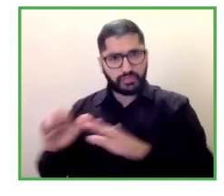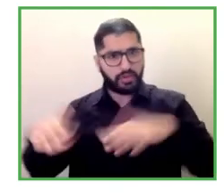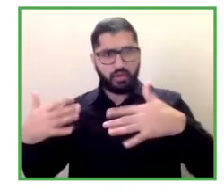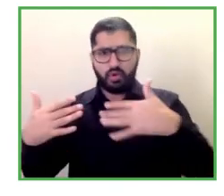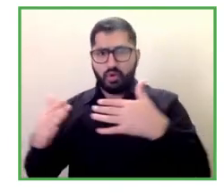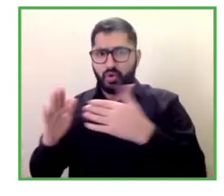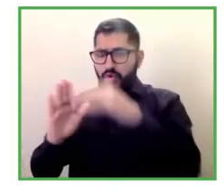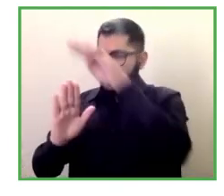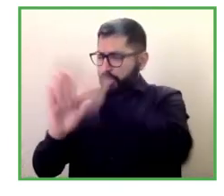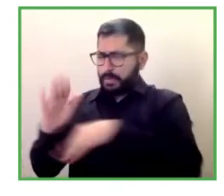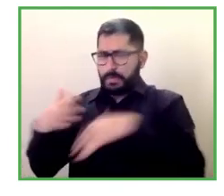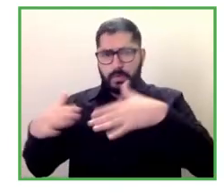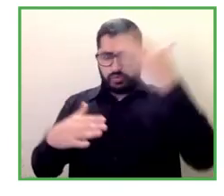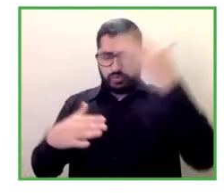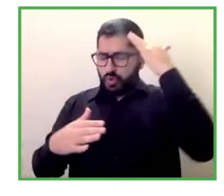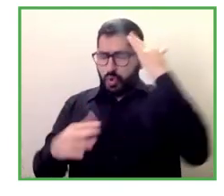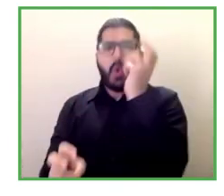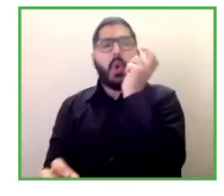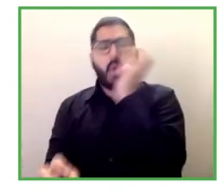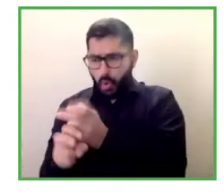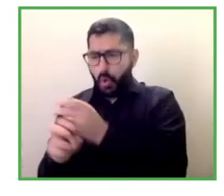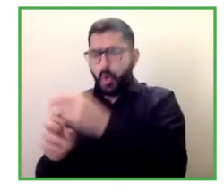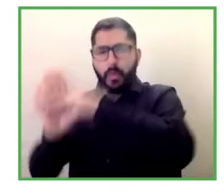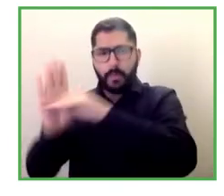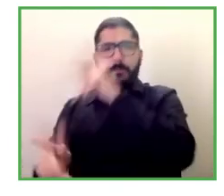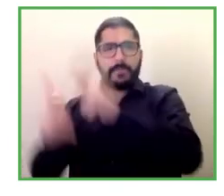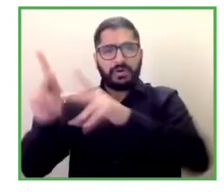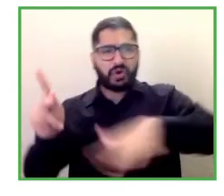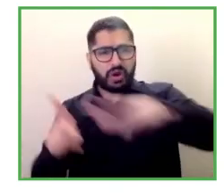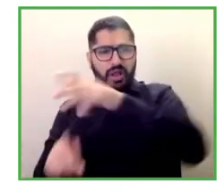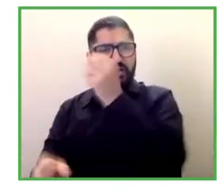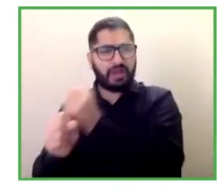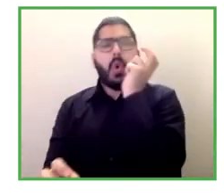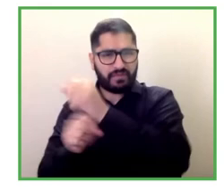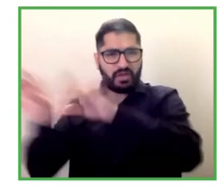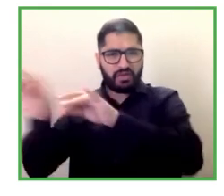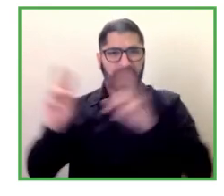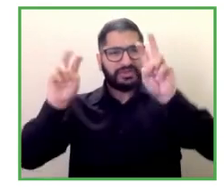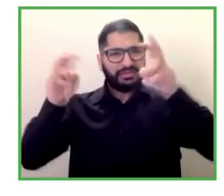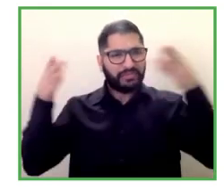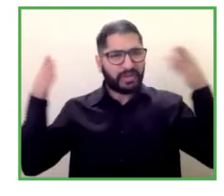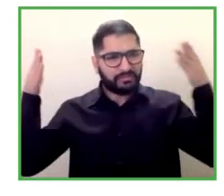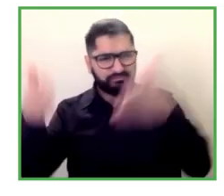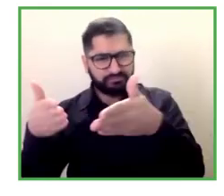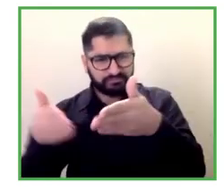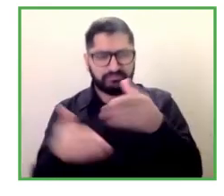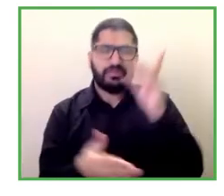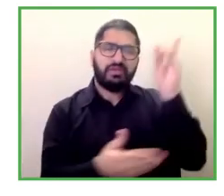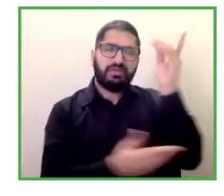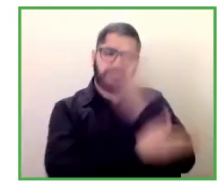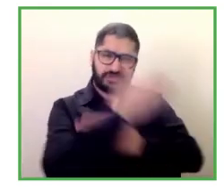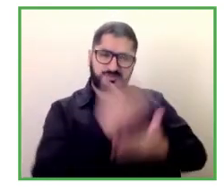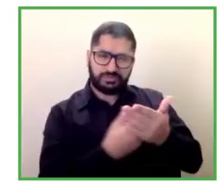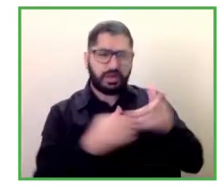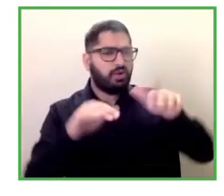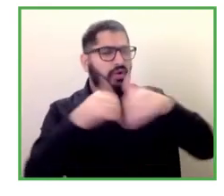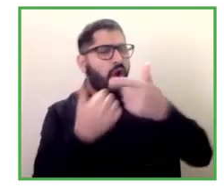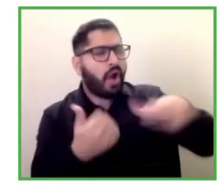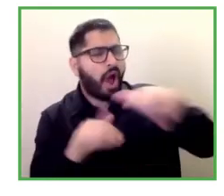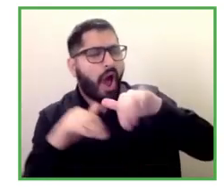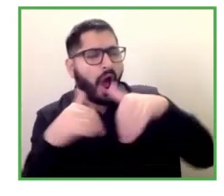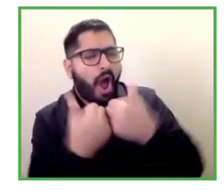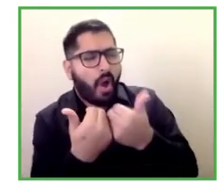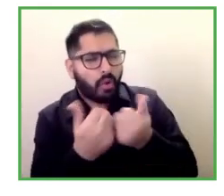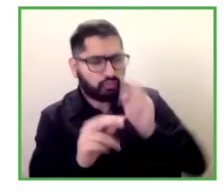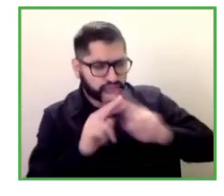for everyone that works with disability. So I would like to ask you, Nadia, how do you solve that problem of data gathering in the